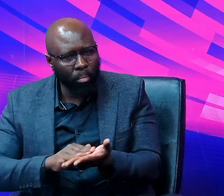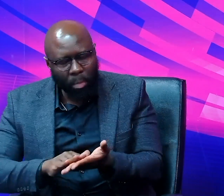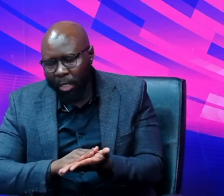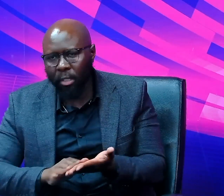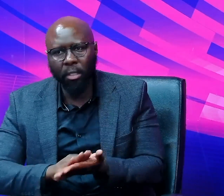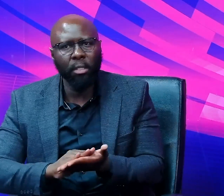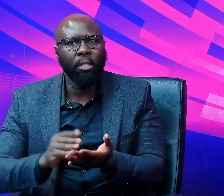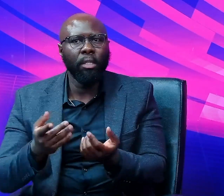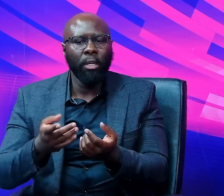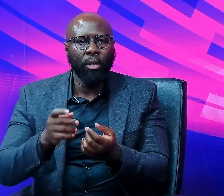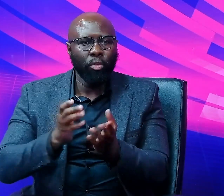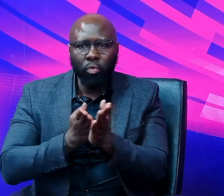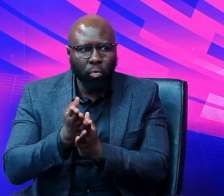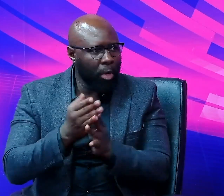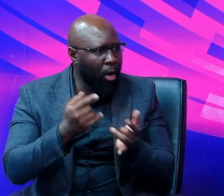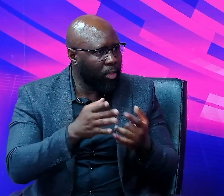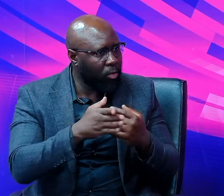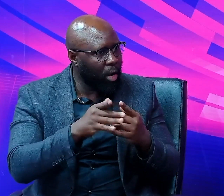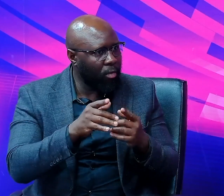part-time, on call basis.